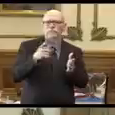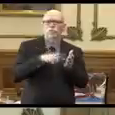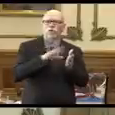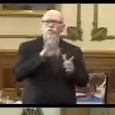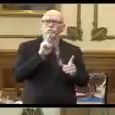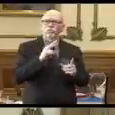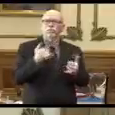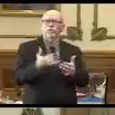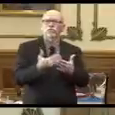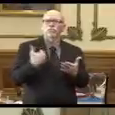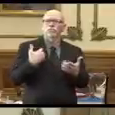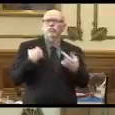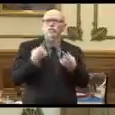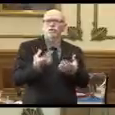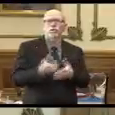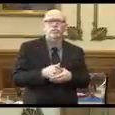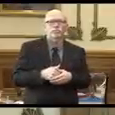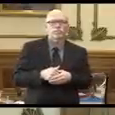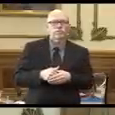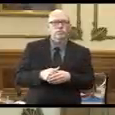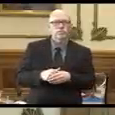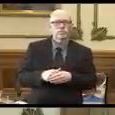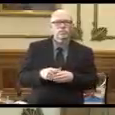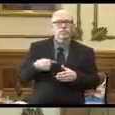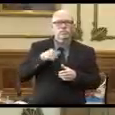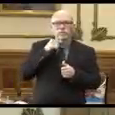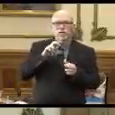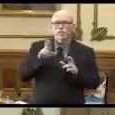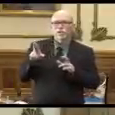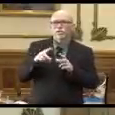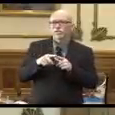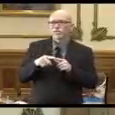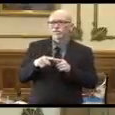here. Well, I'm not ready to turn any cards over.